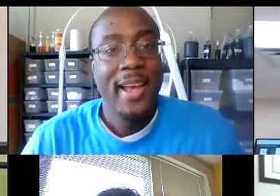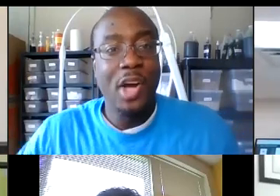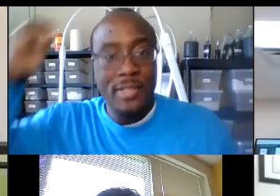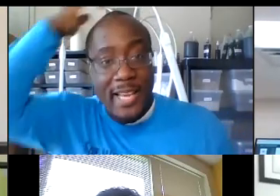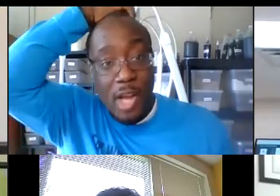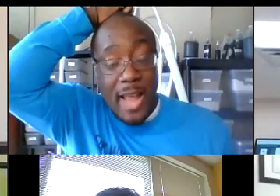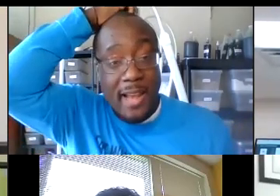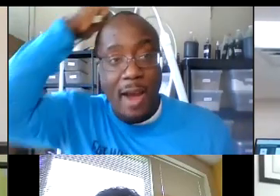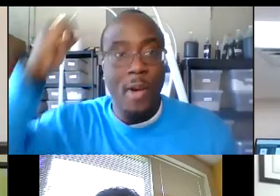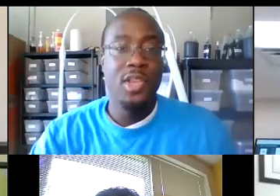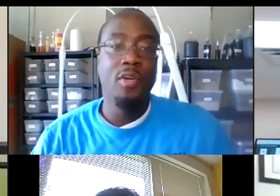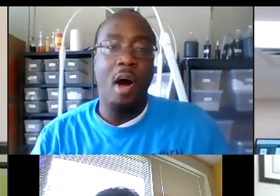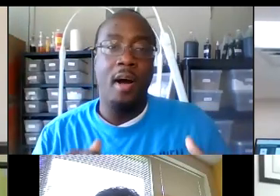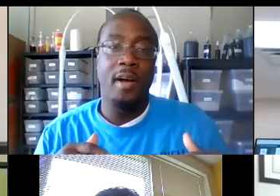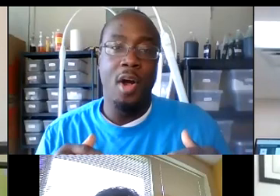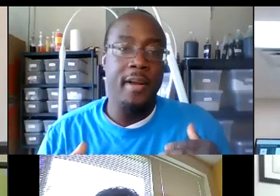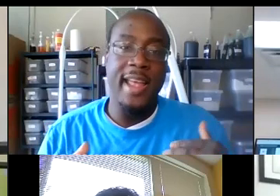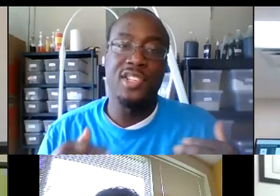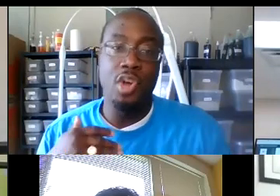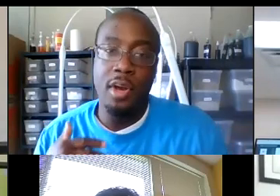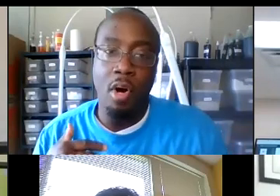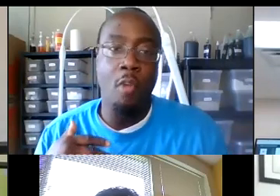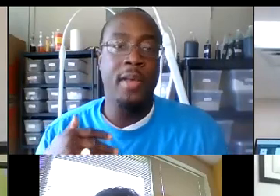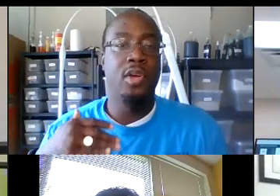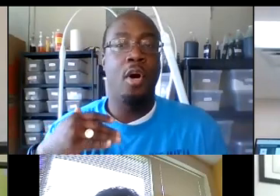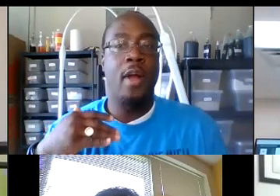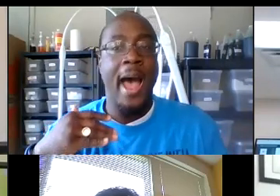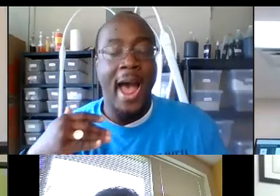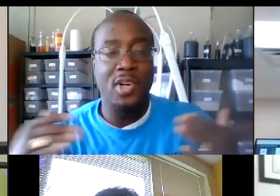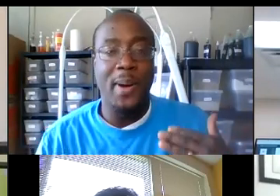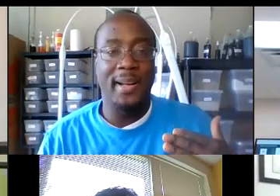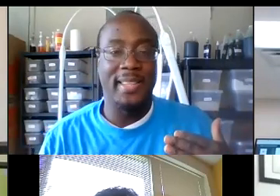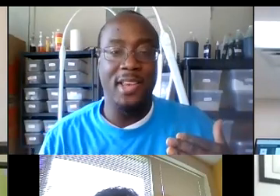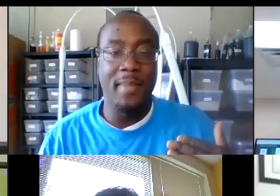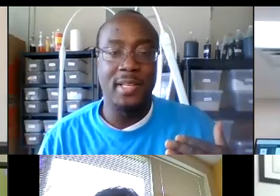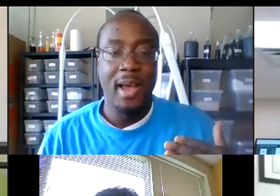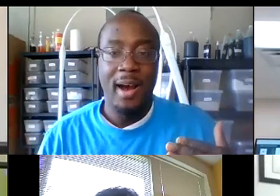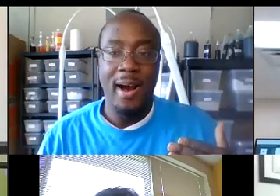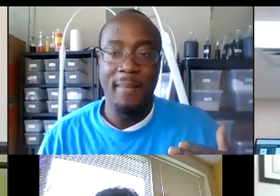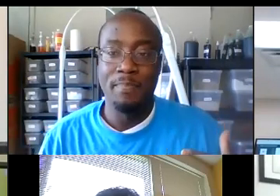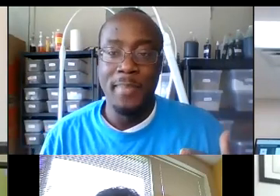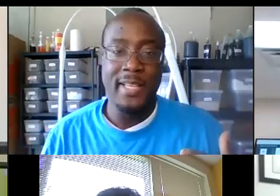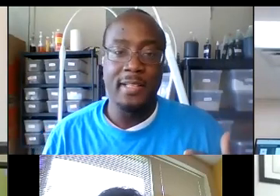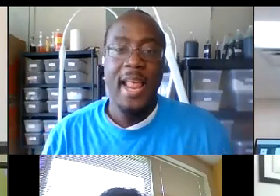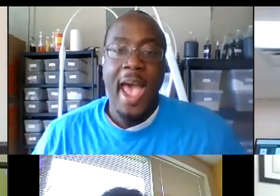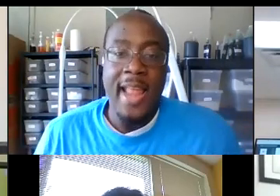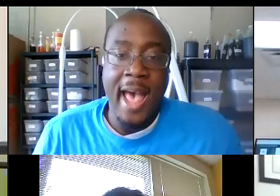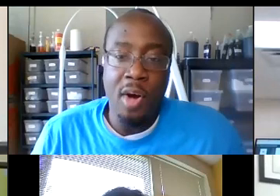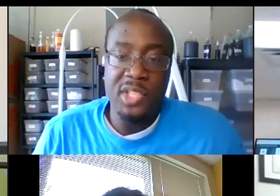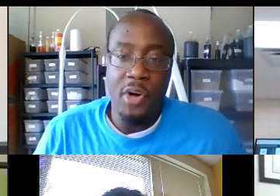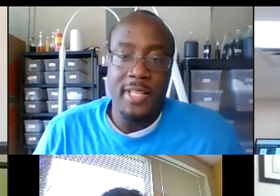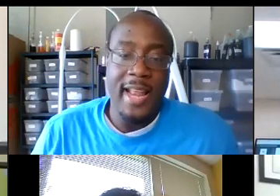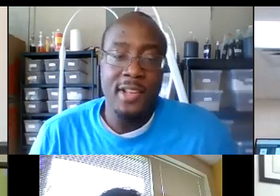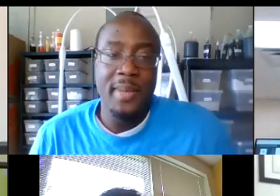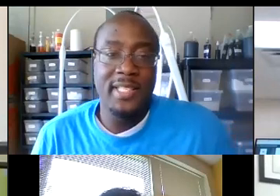All right. So just know that whether you are gardening in soil or whether you grow hydroponically, thank you, Miss Singleton. And